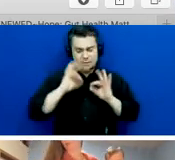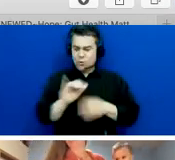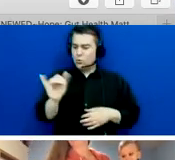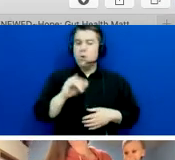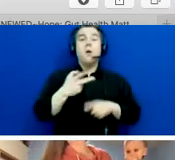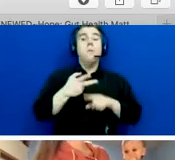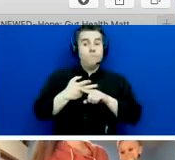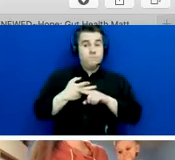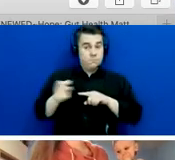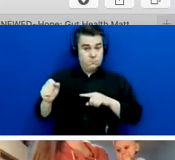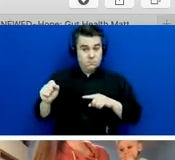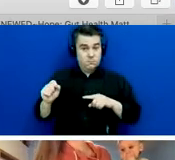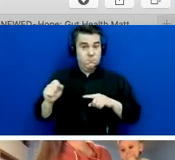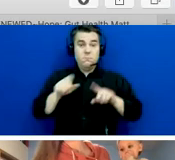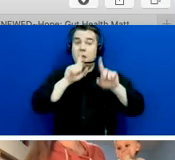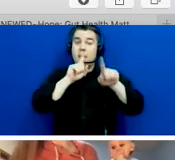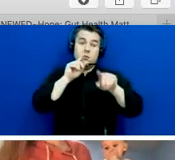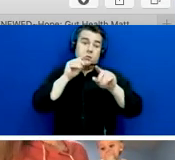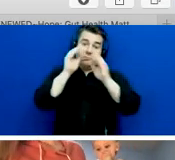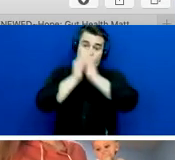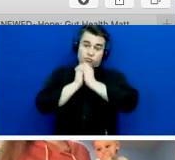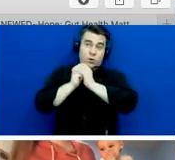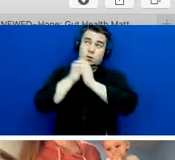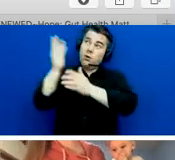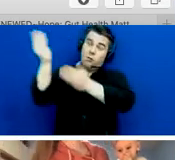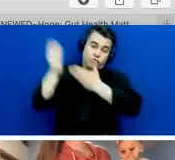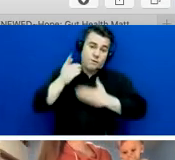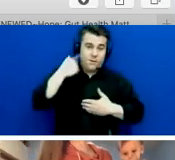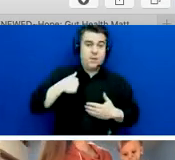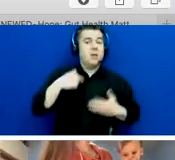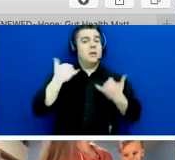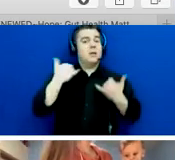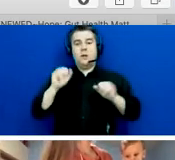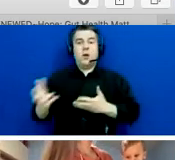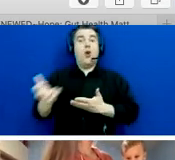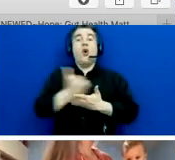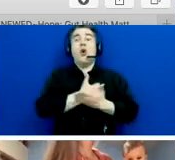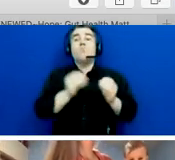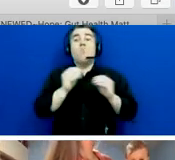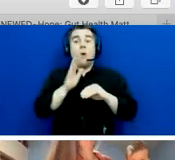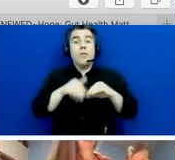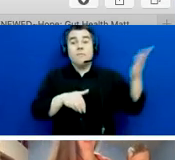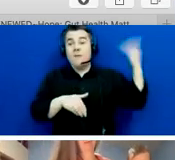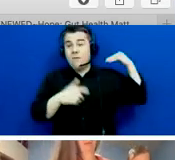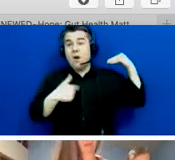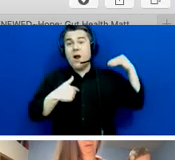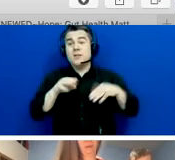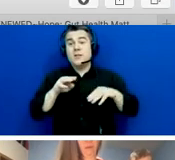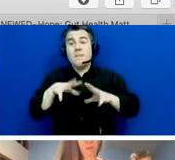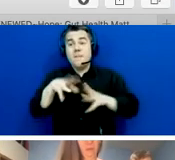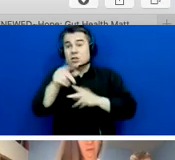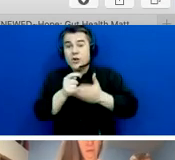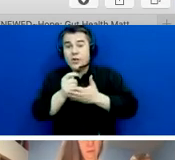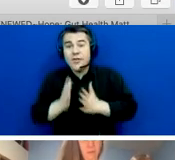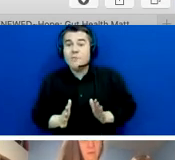Plexus answered prayer. God brought it to me. And I'm now able to make more money than I was making as a massage therapist. And I get to